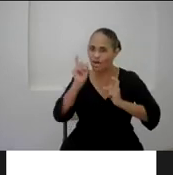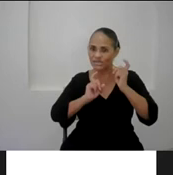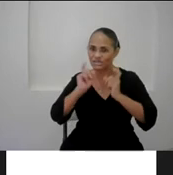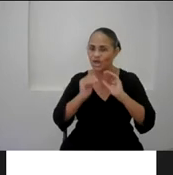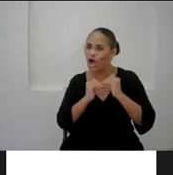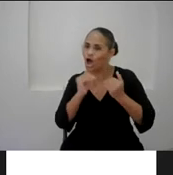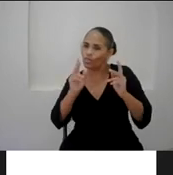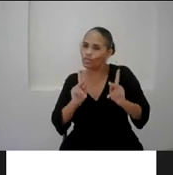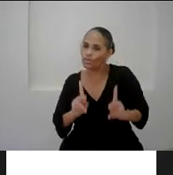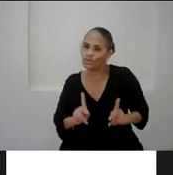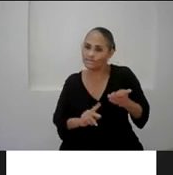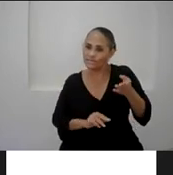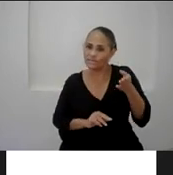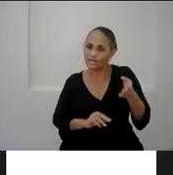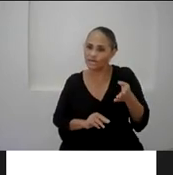this, their